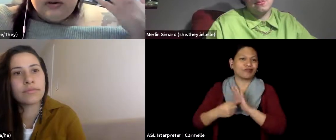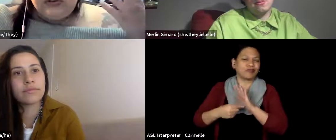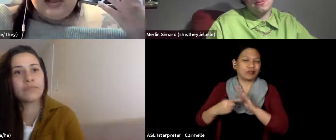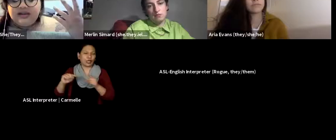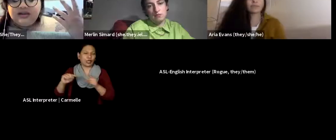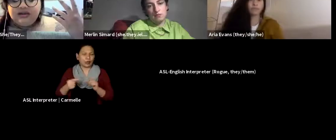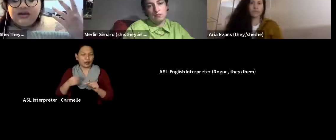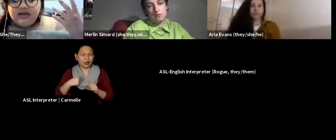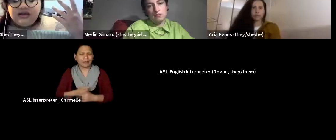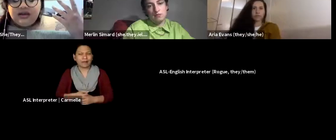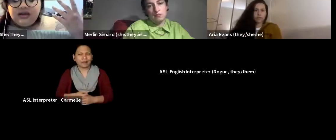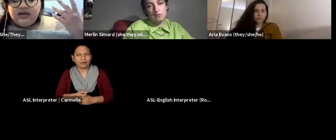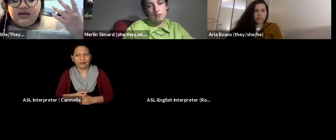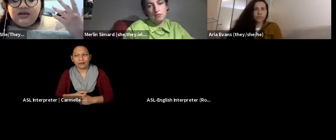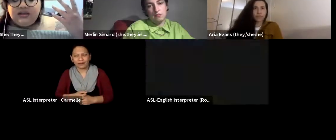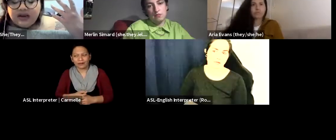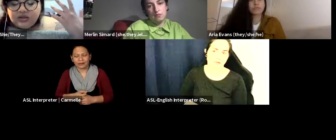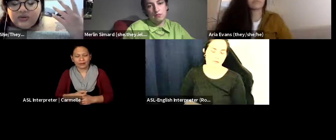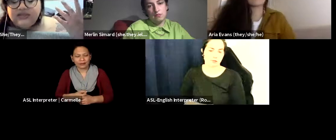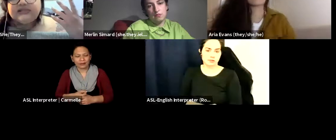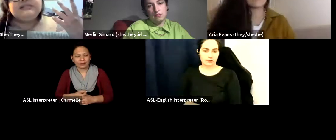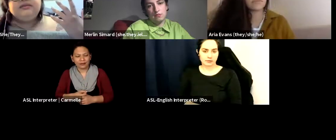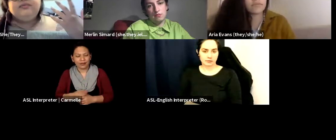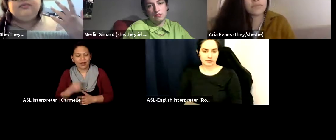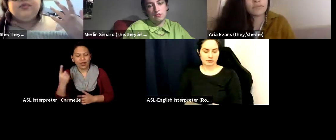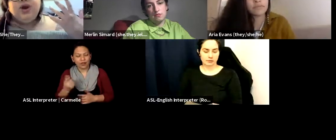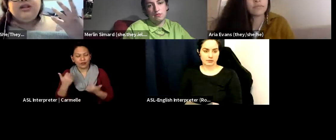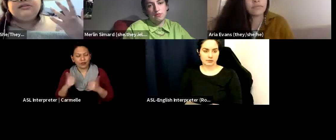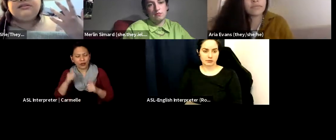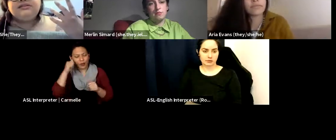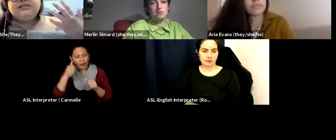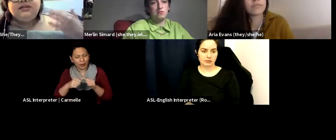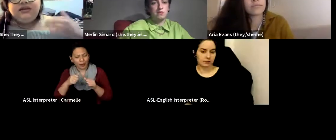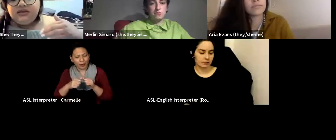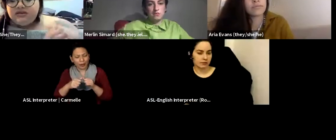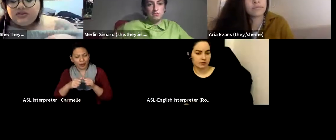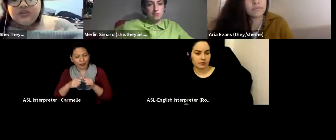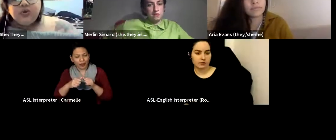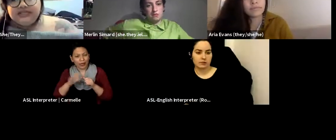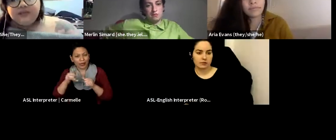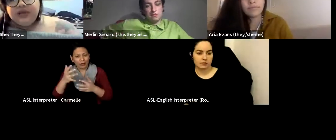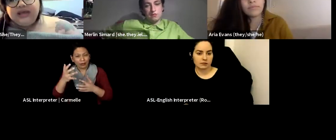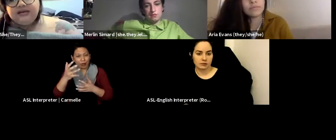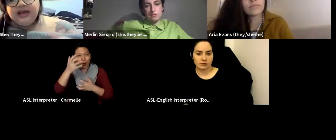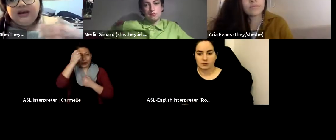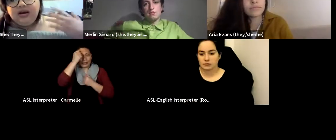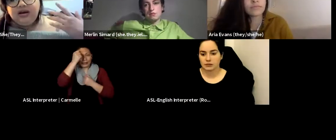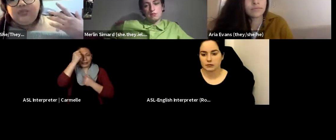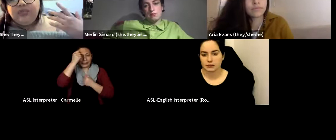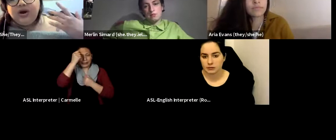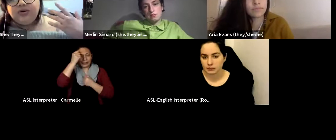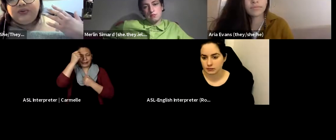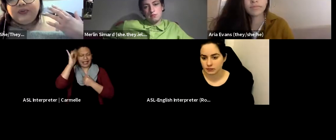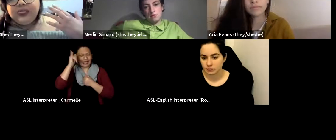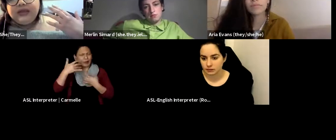deep understanding that colonialism runs so deep, and that